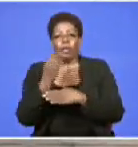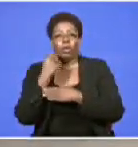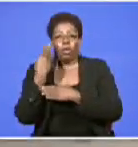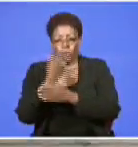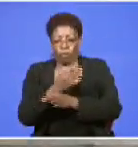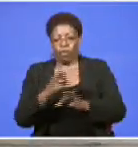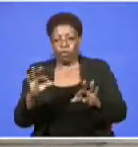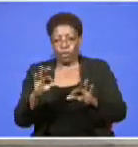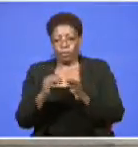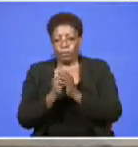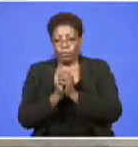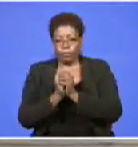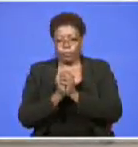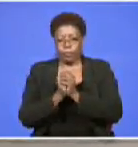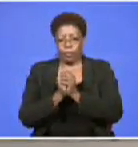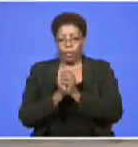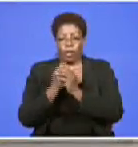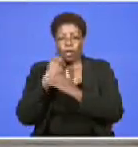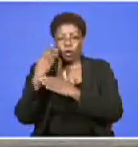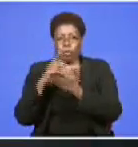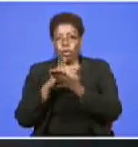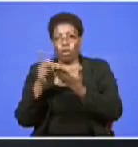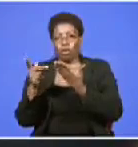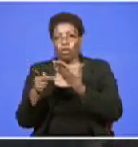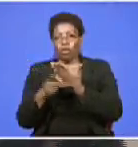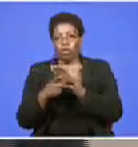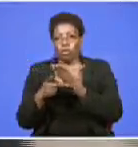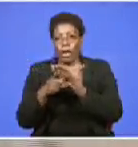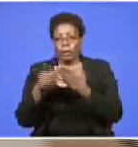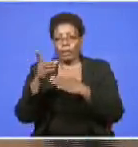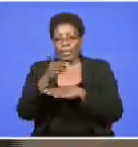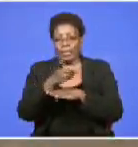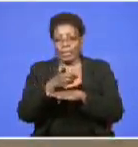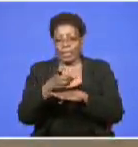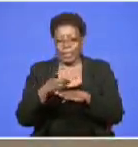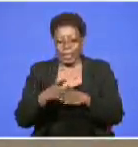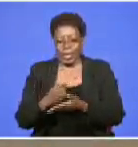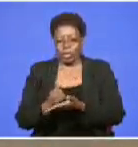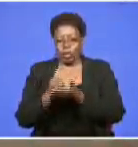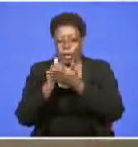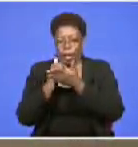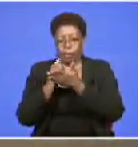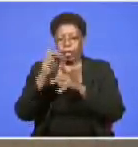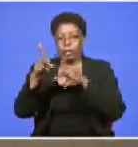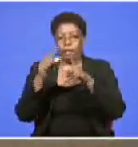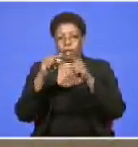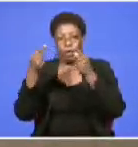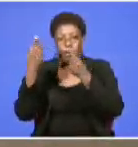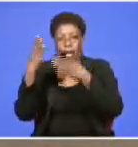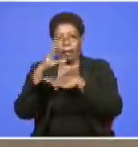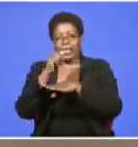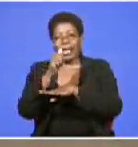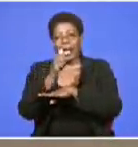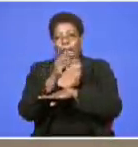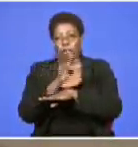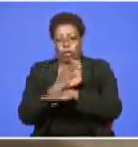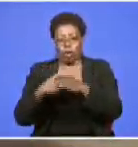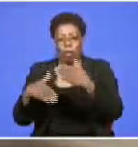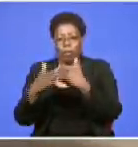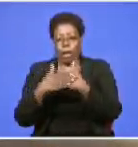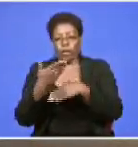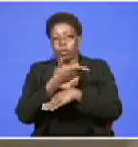charge. Meantime, the Homes Repair Program is another initiative designed to assist the people of Grand Bahama and Abaco to return to